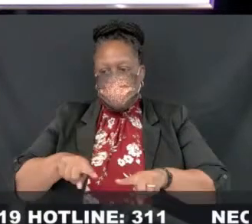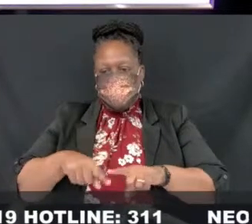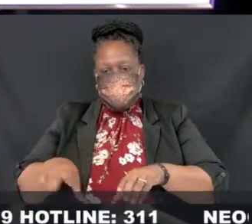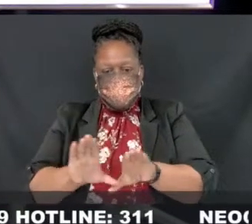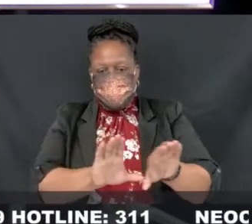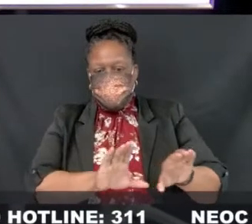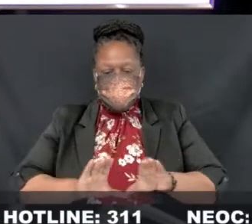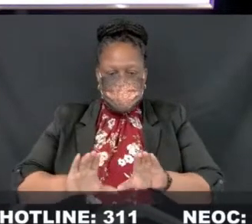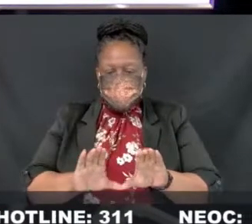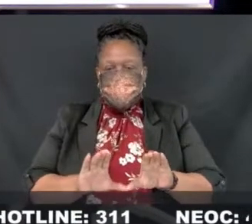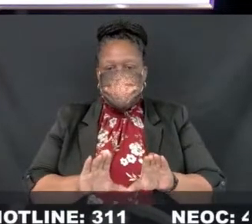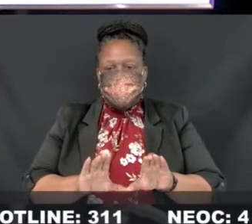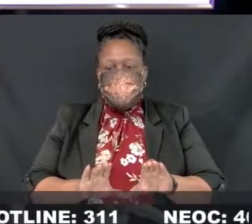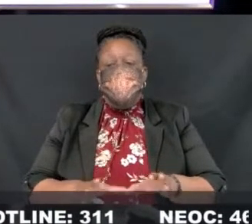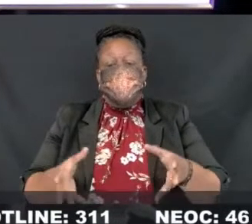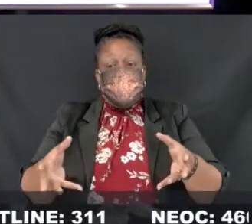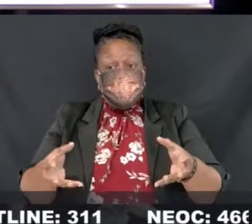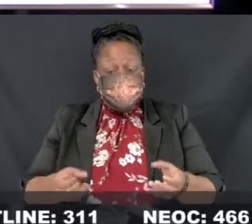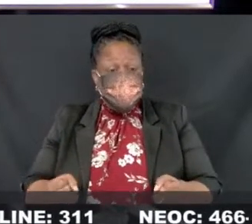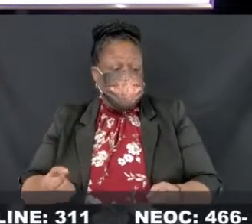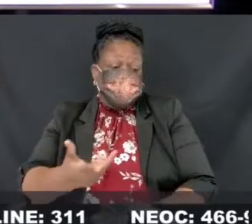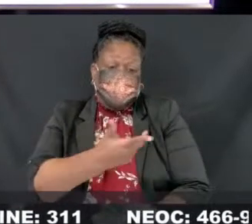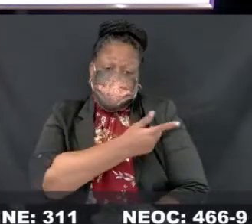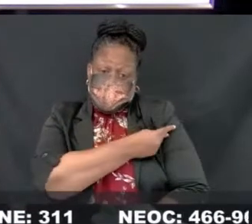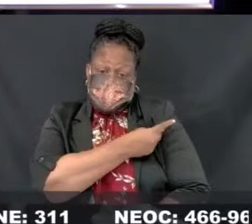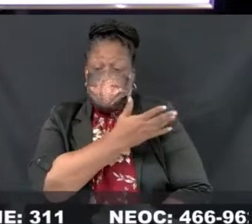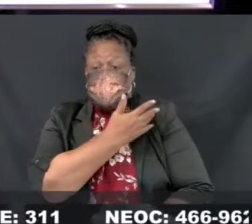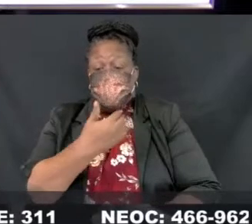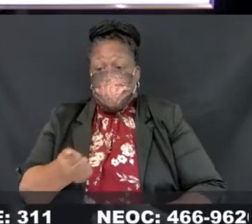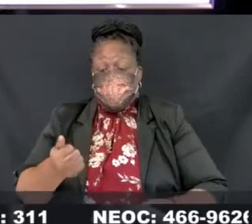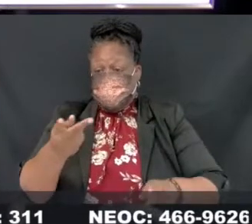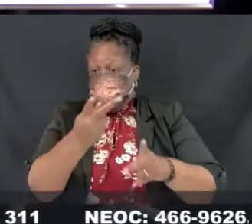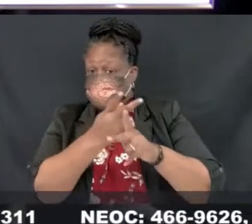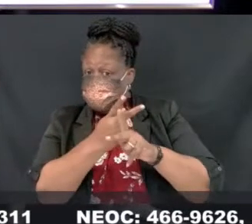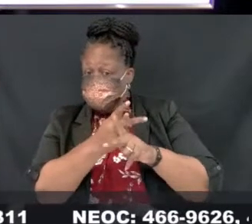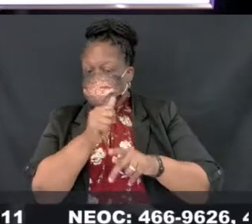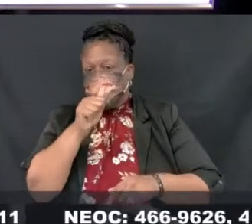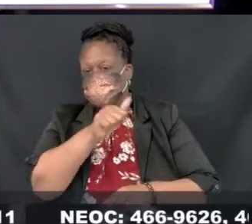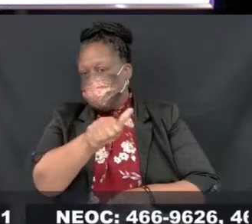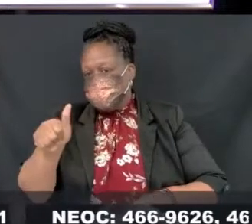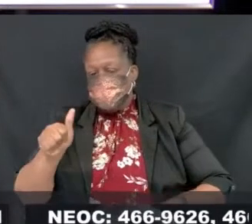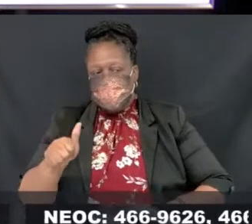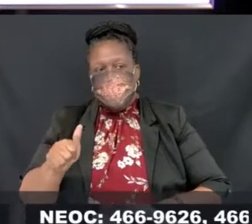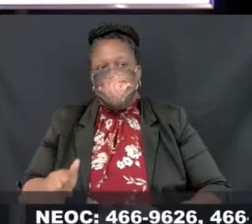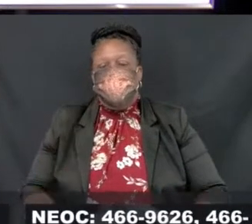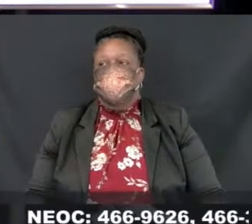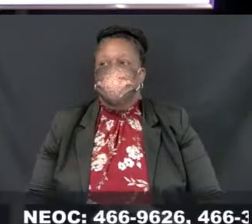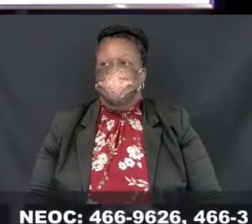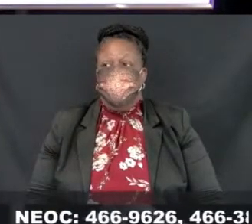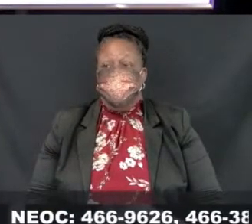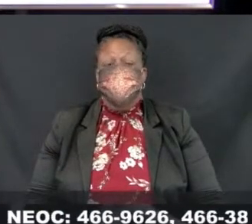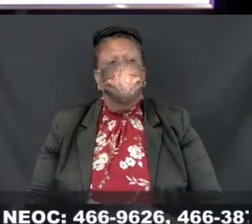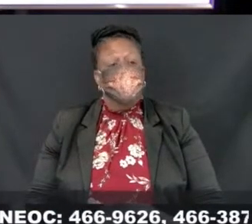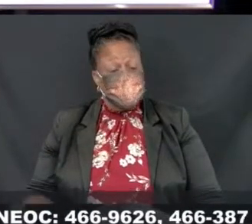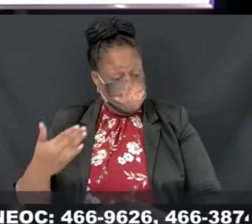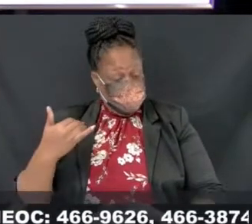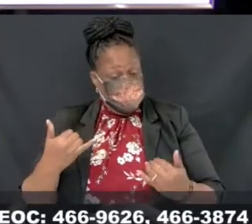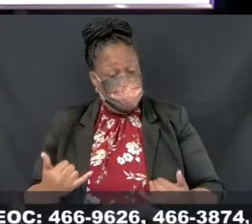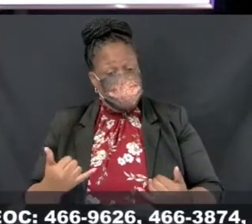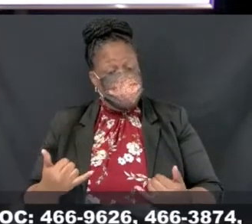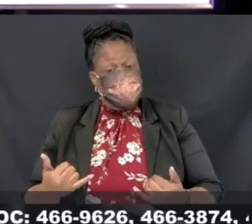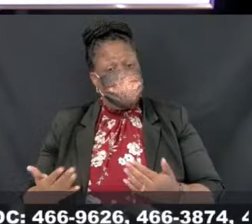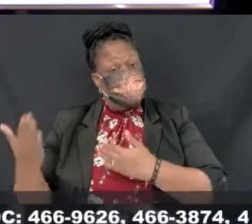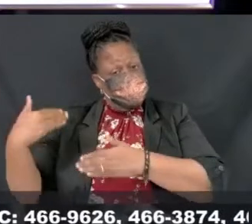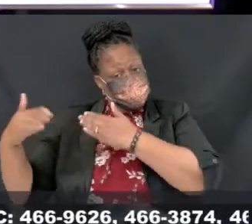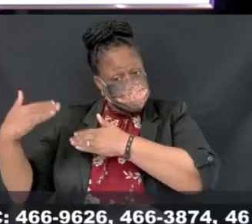at the same time keeping everyone safe with the prescription of non-pharmaceuticals. We were again successful in achieving